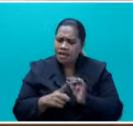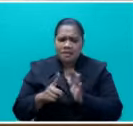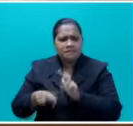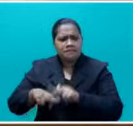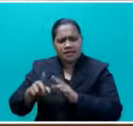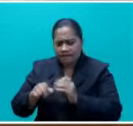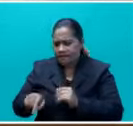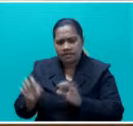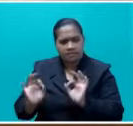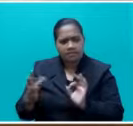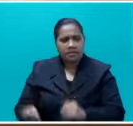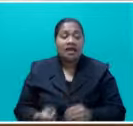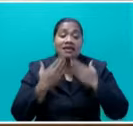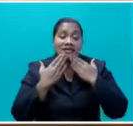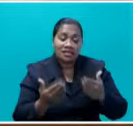I thank you, Mr. Speaker.